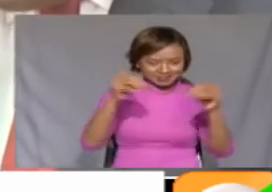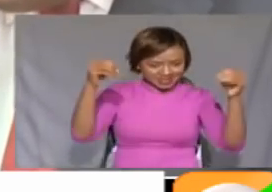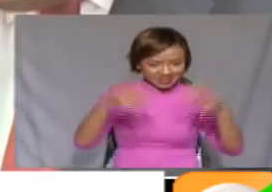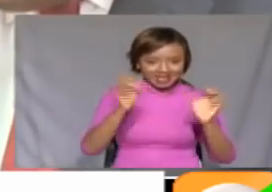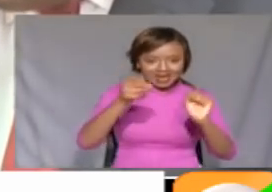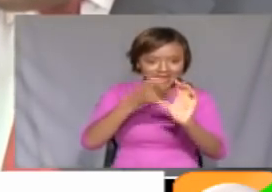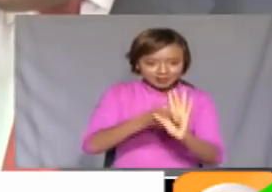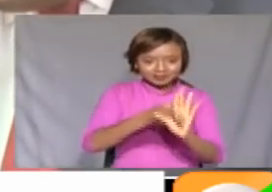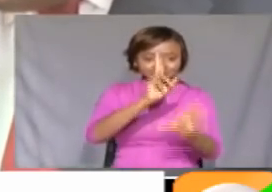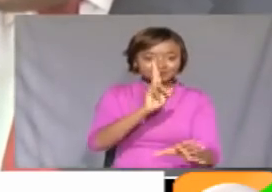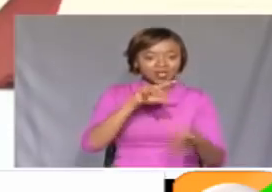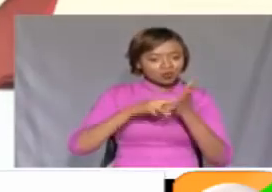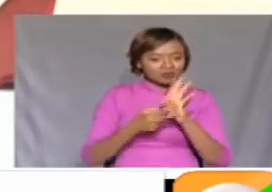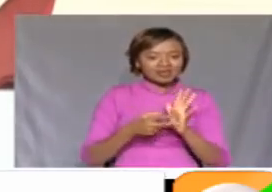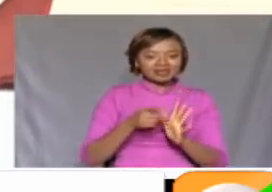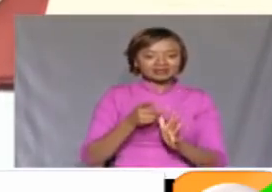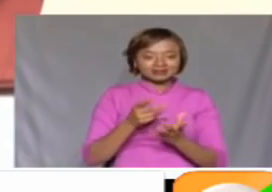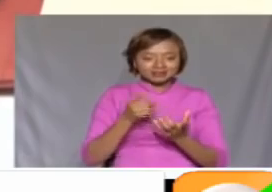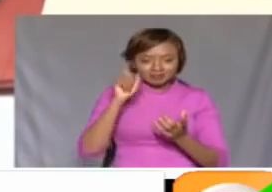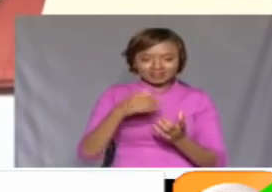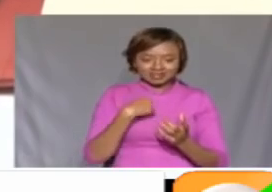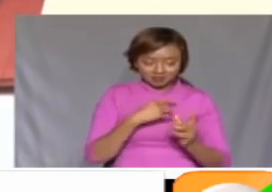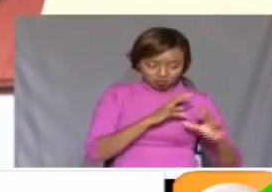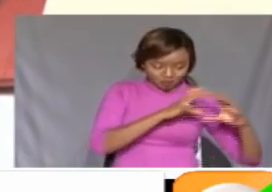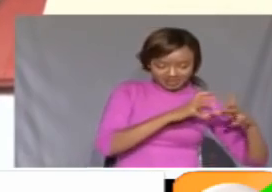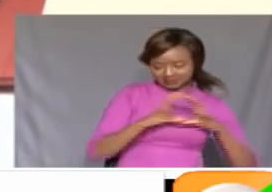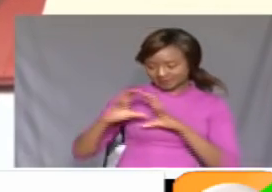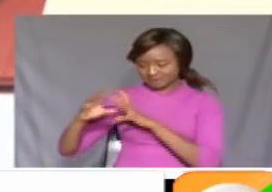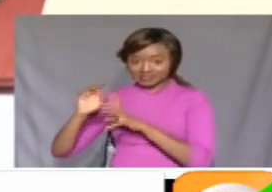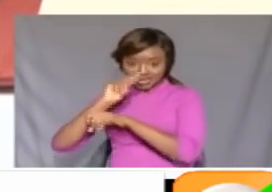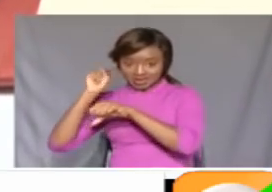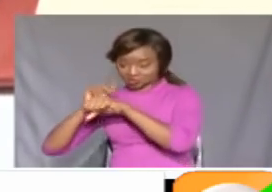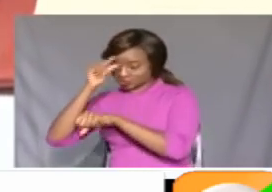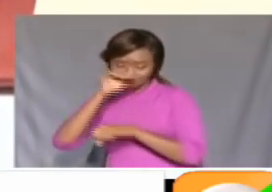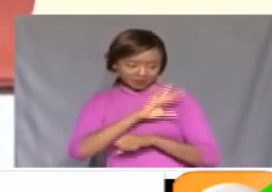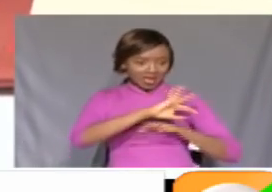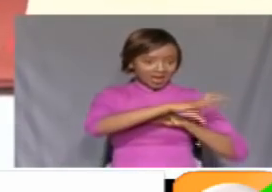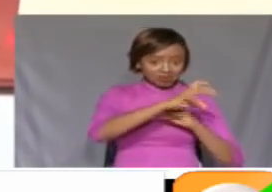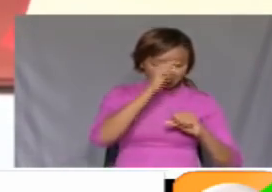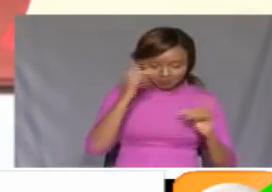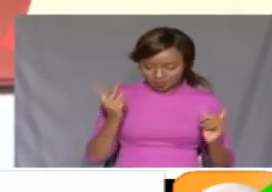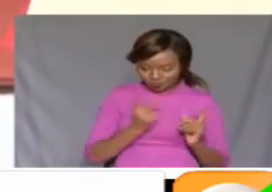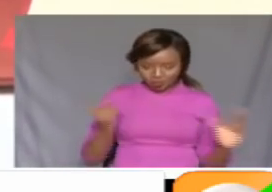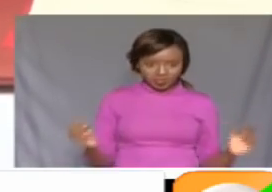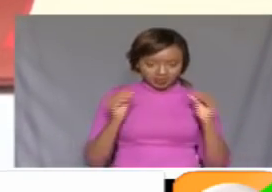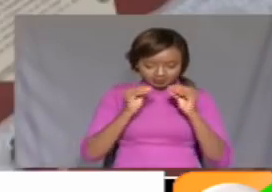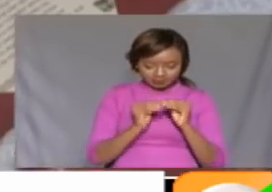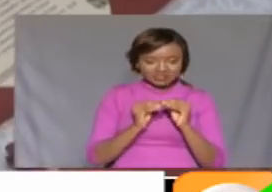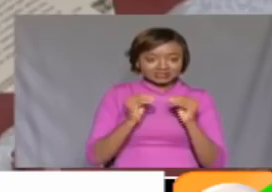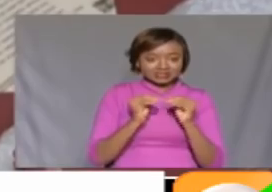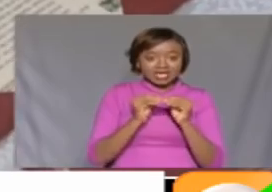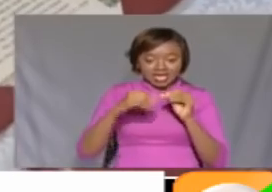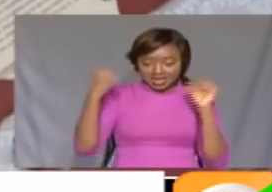out of it that must involve a mutual agreement between the national government and the county government. And in the event there is a